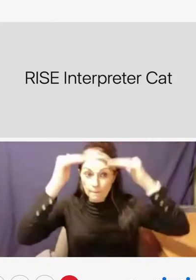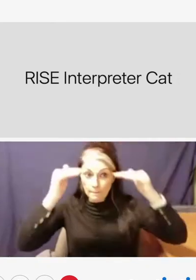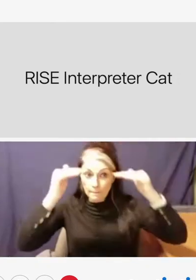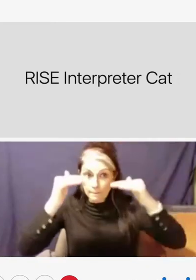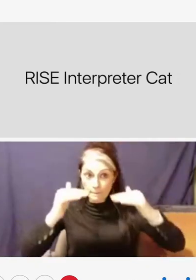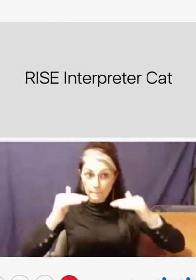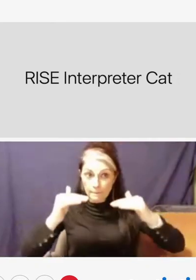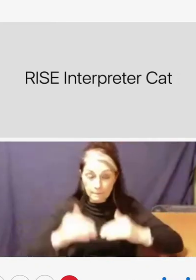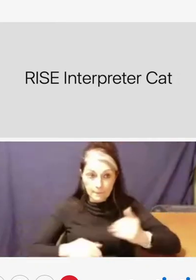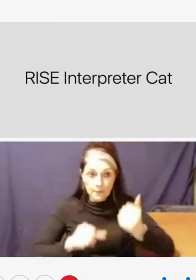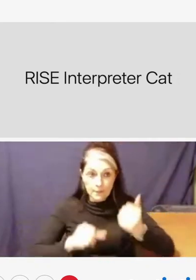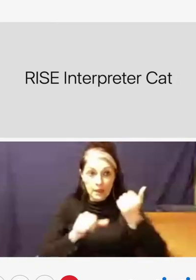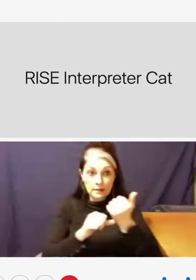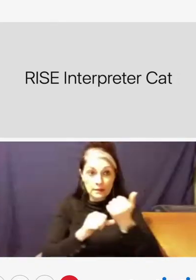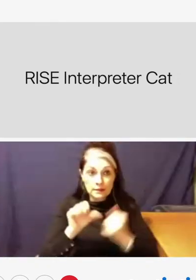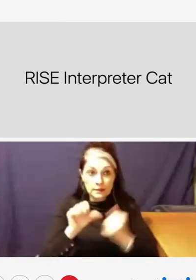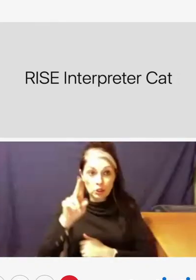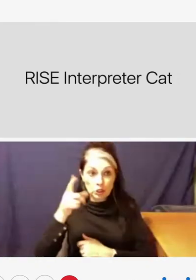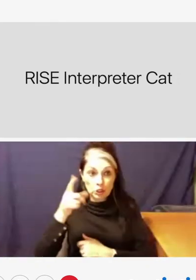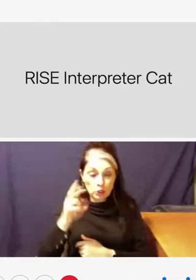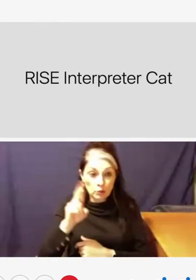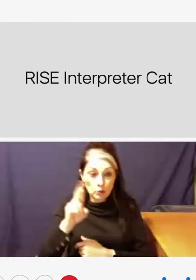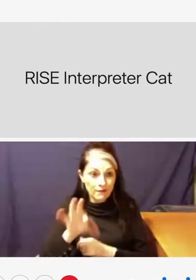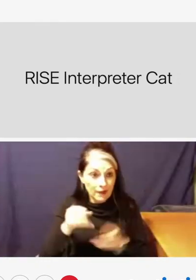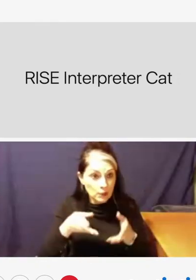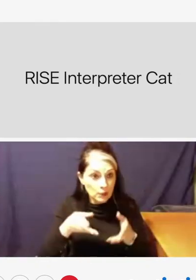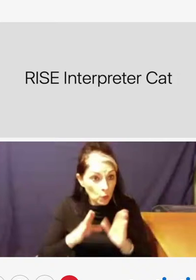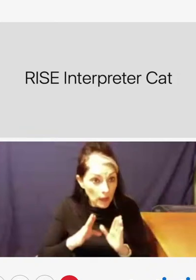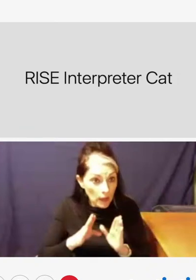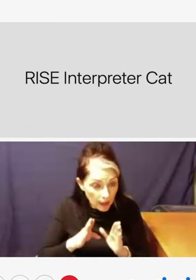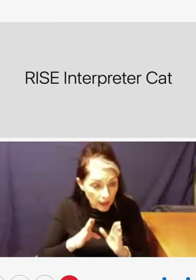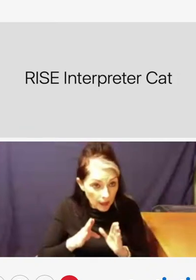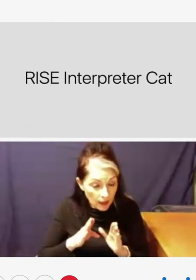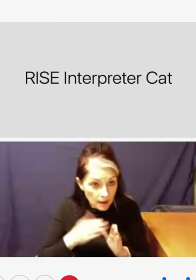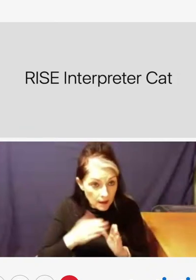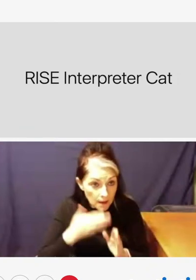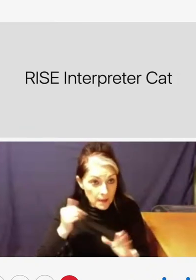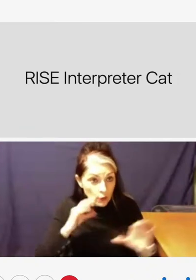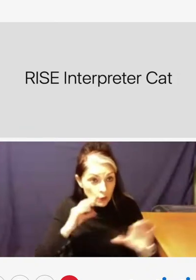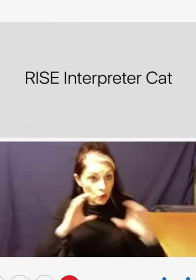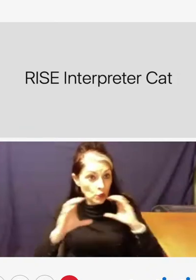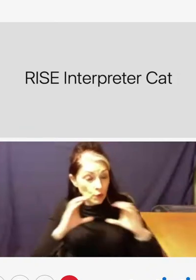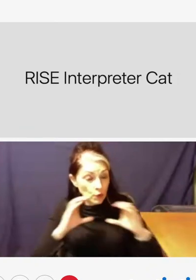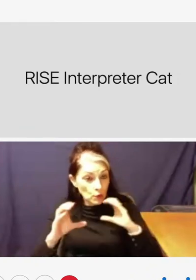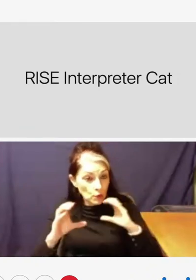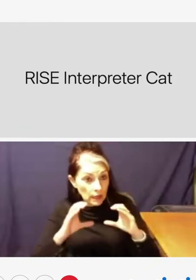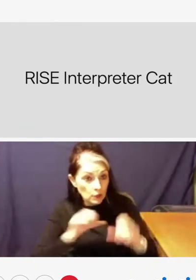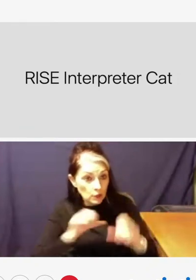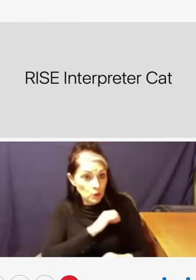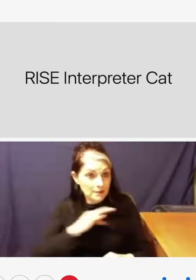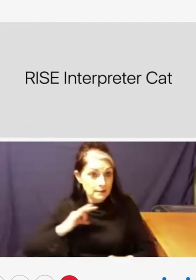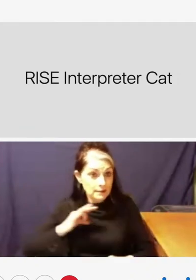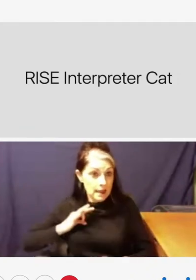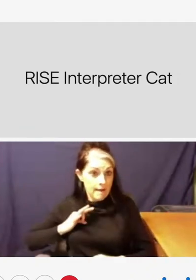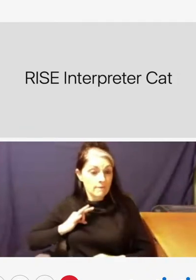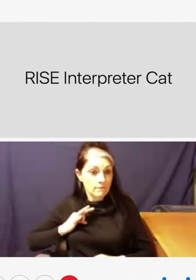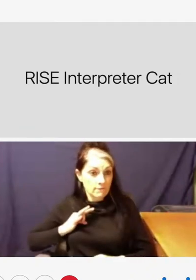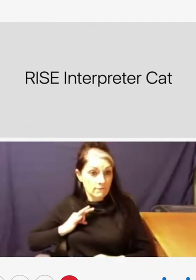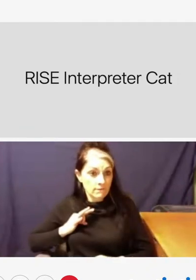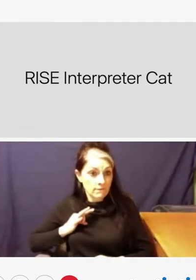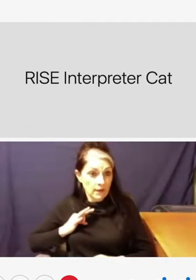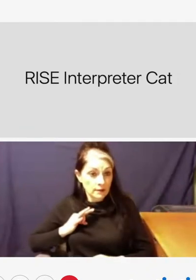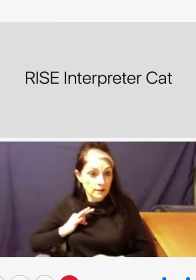to find a way to better communicate to our staff because